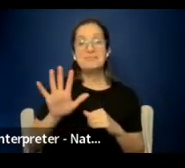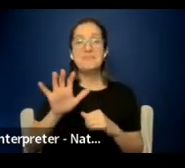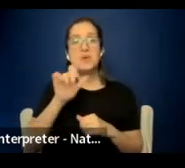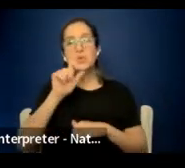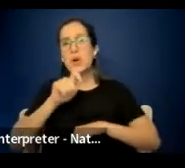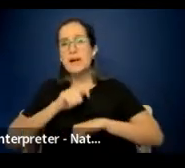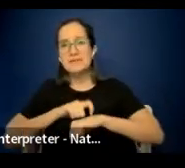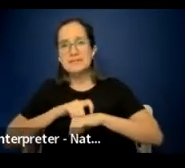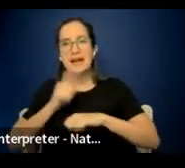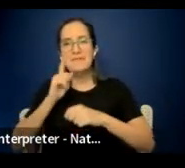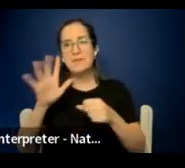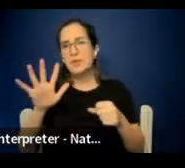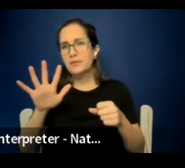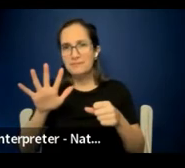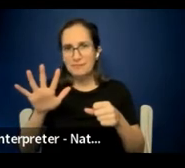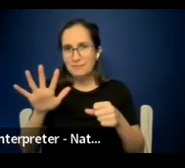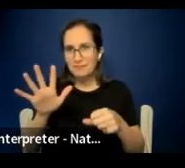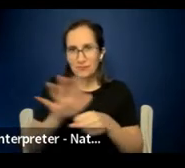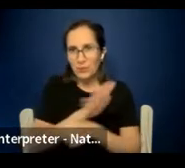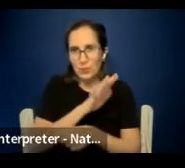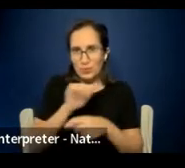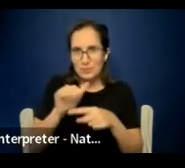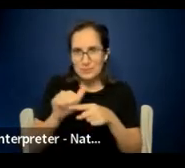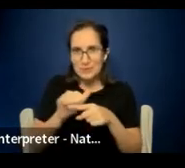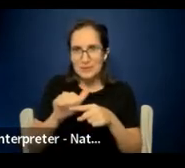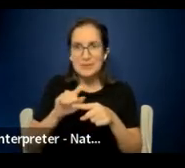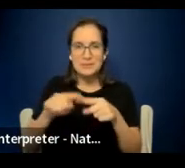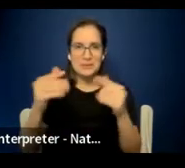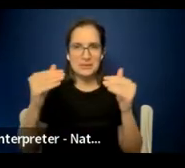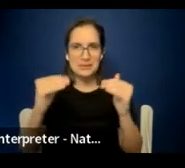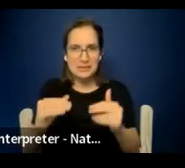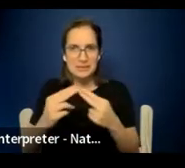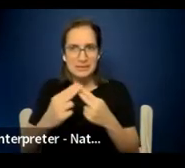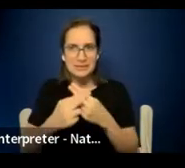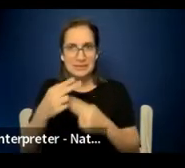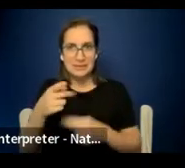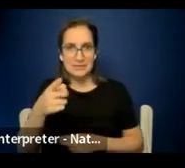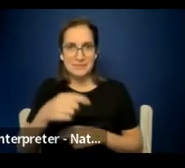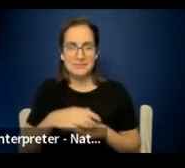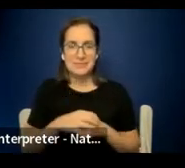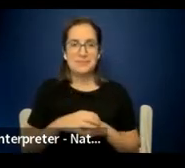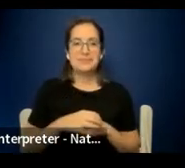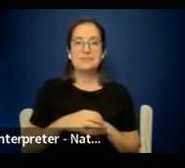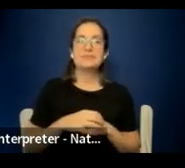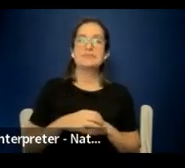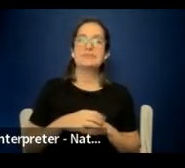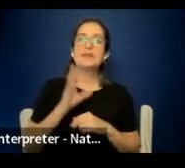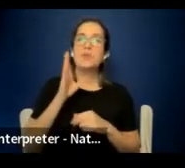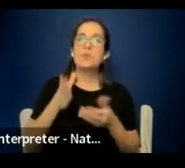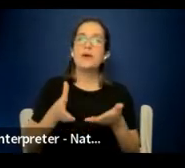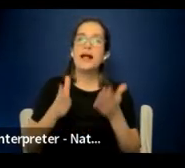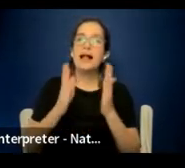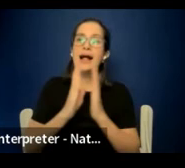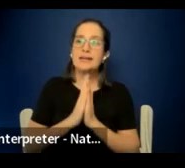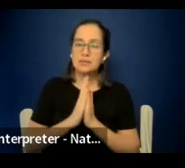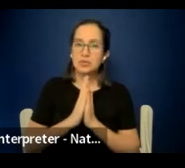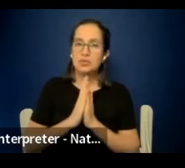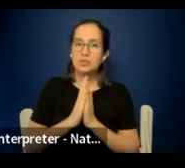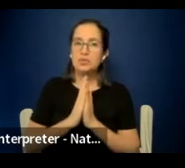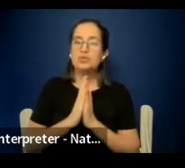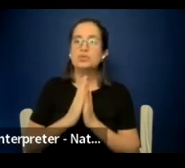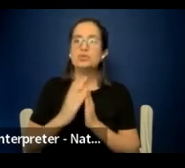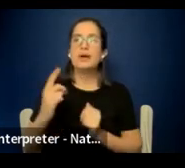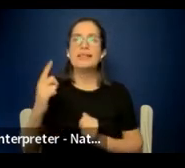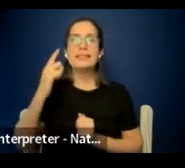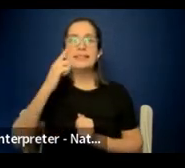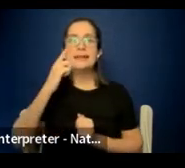journey here today, but if we go to the next slide, I'm going to ask everyone to just think about the first